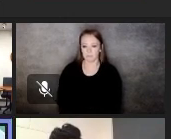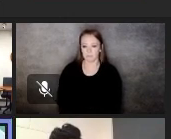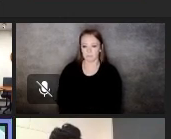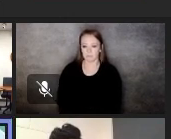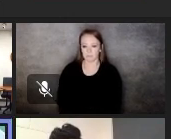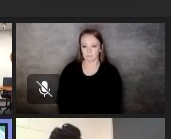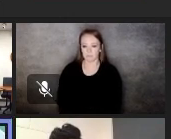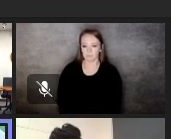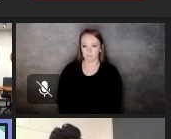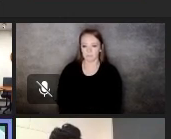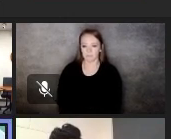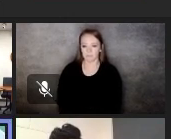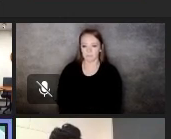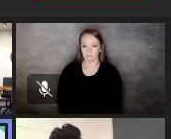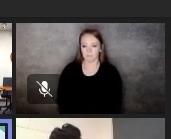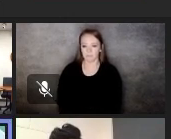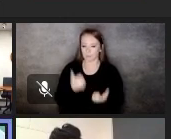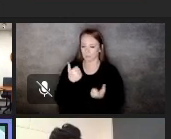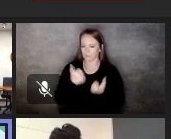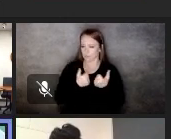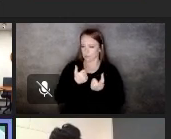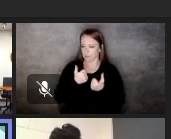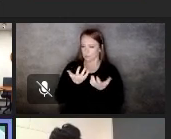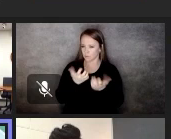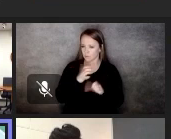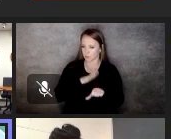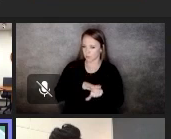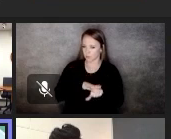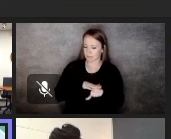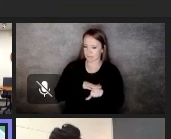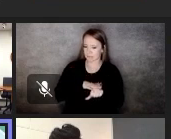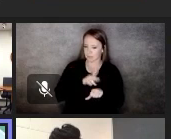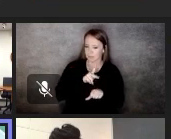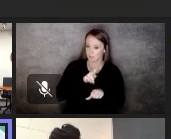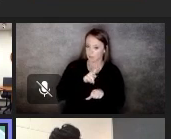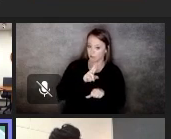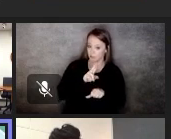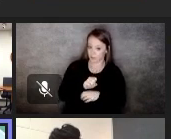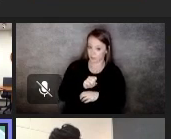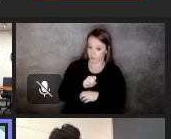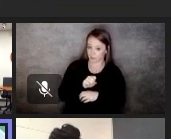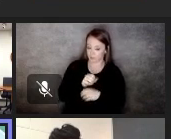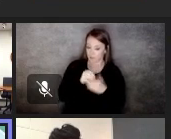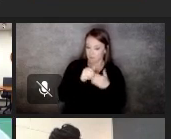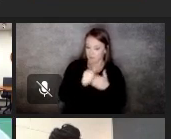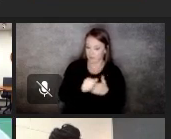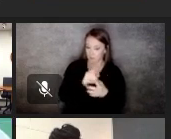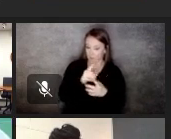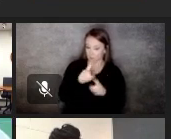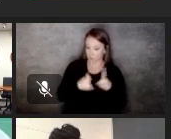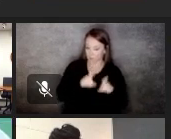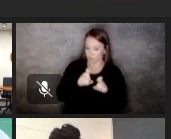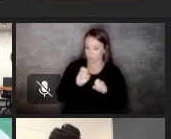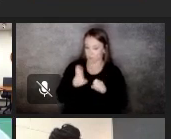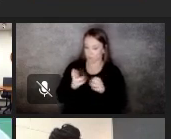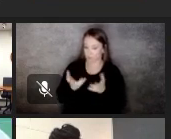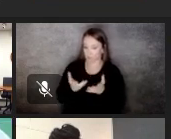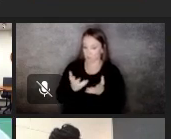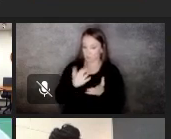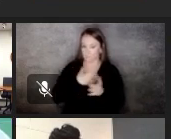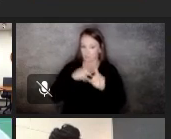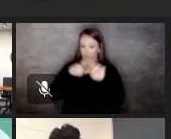Okay, which slide do you want to be on? The KRS, the guiding question? My screen is just